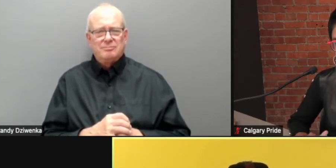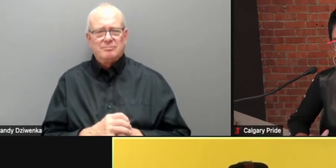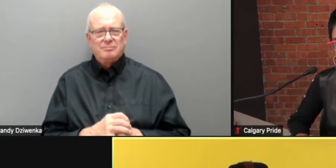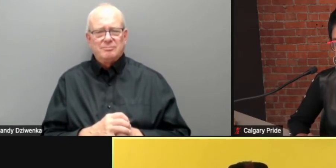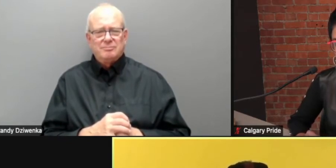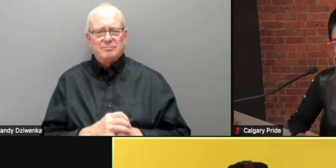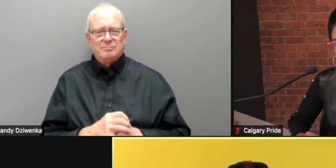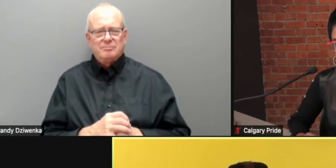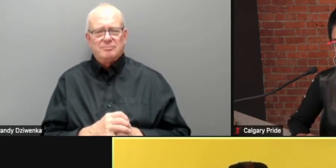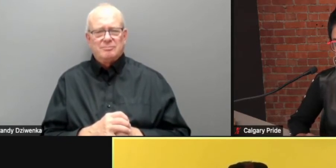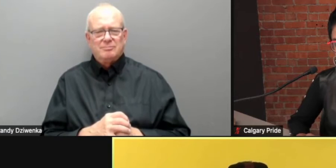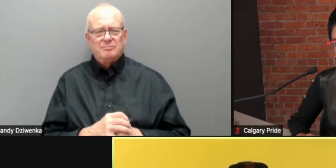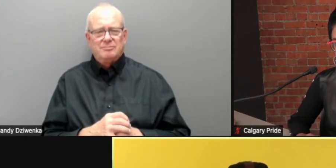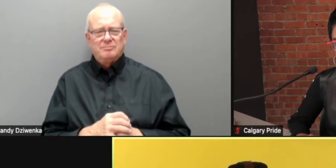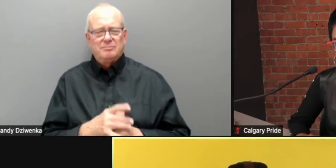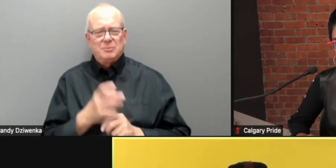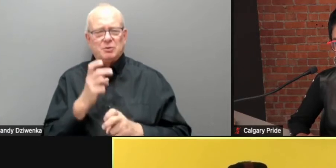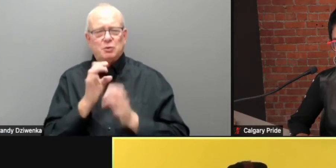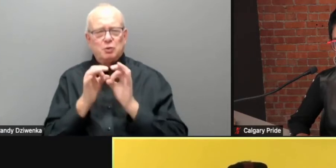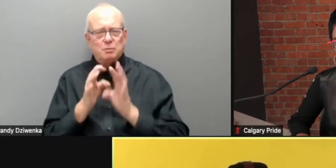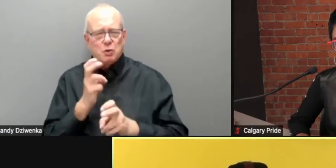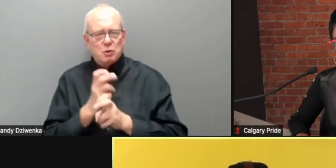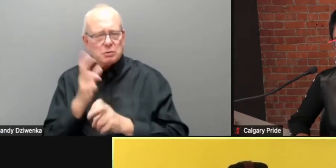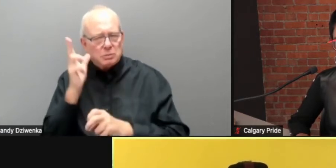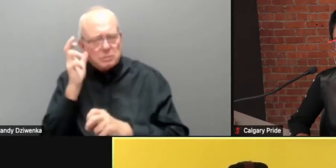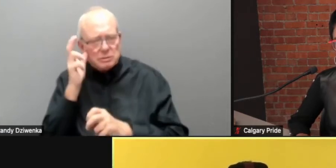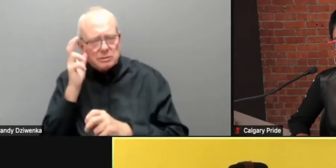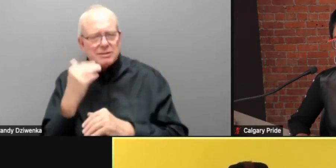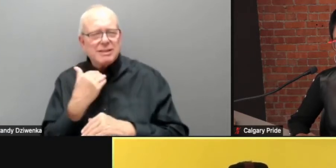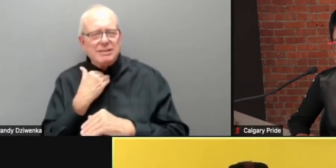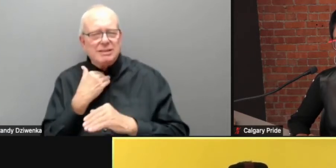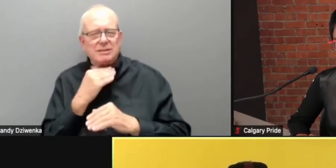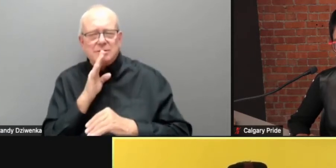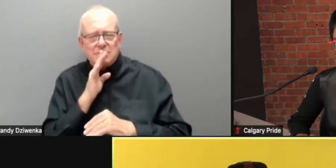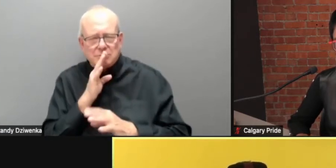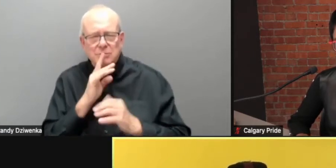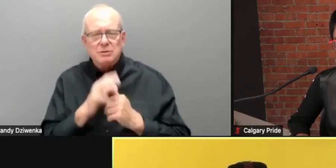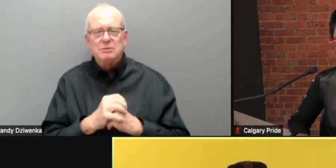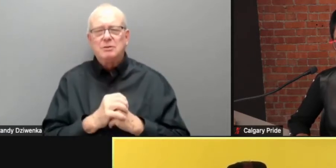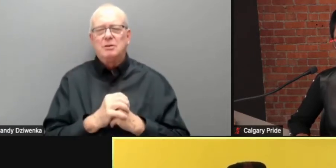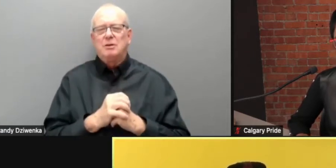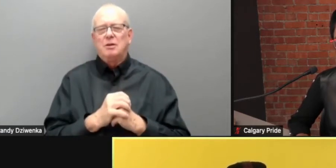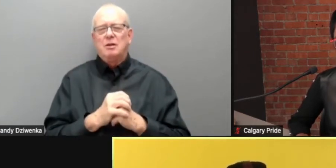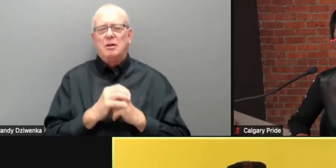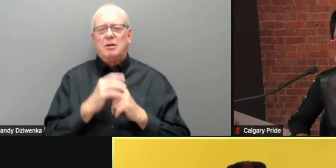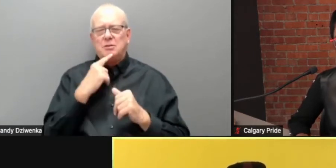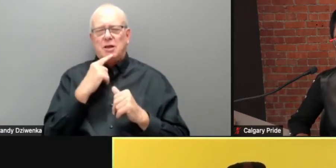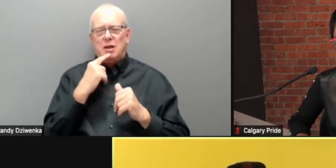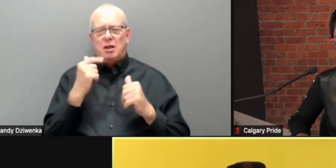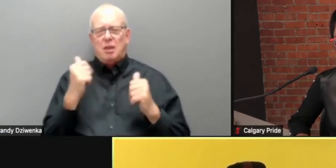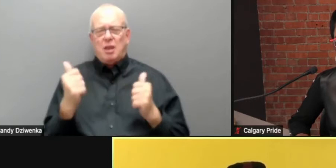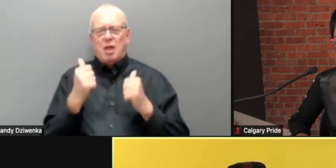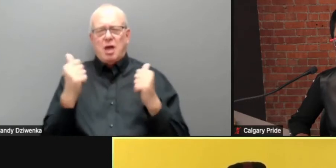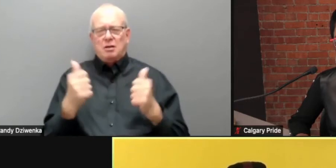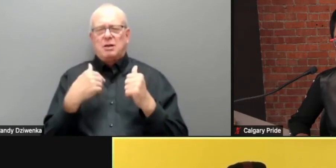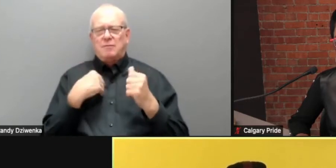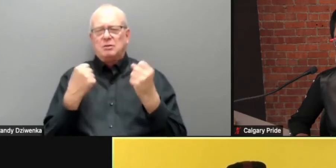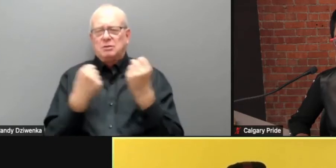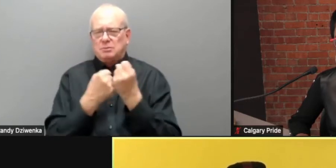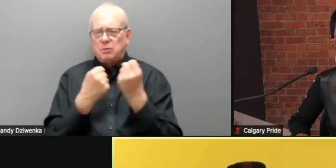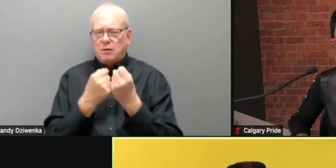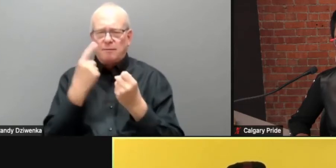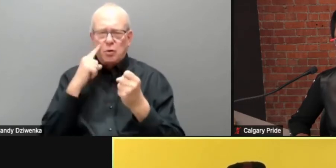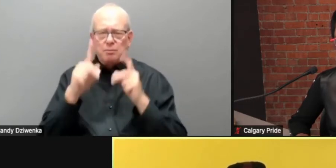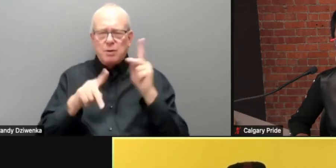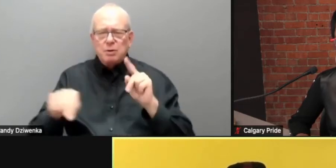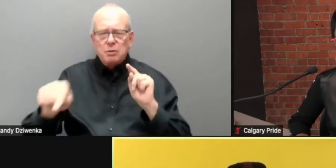Gujarat, is housing almost close to 12 residents. But we are not just giving them shelter, but we are also